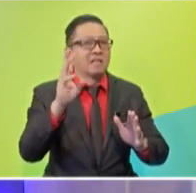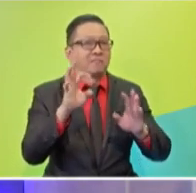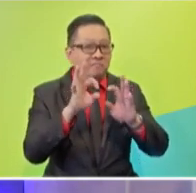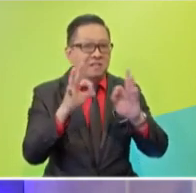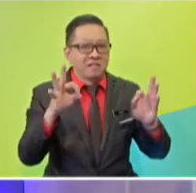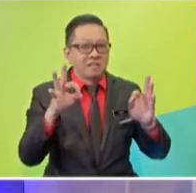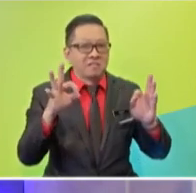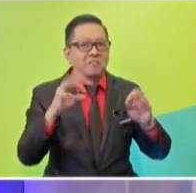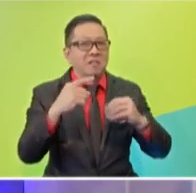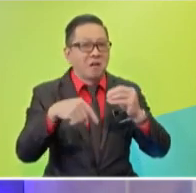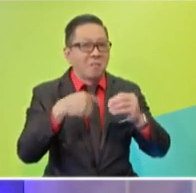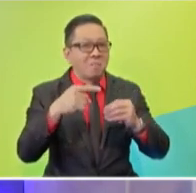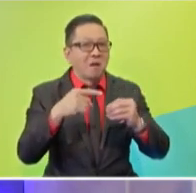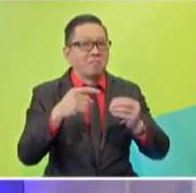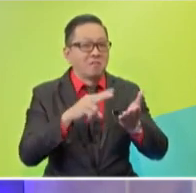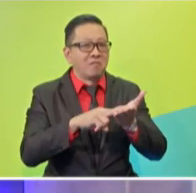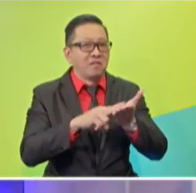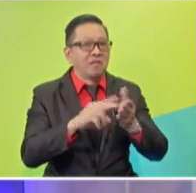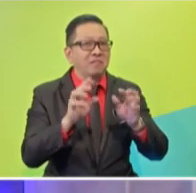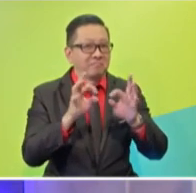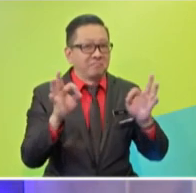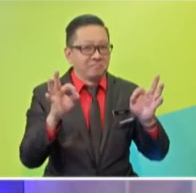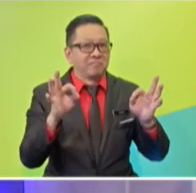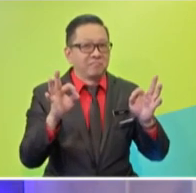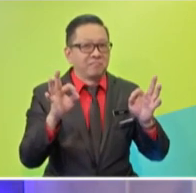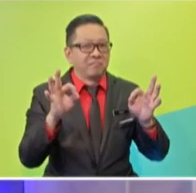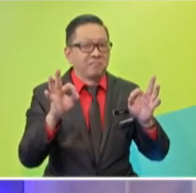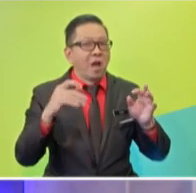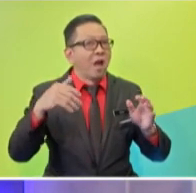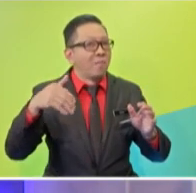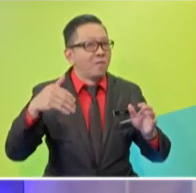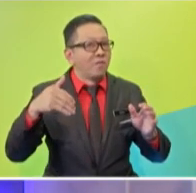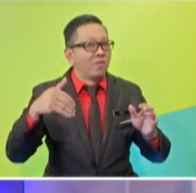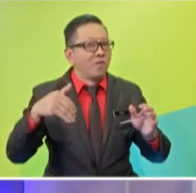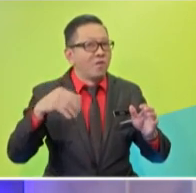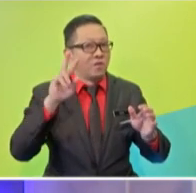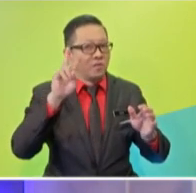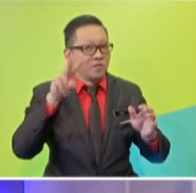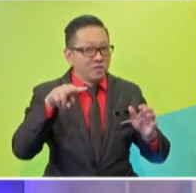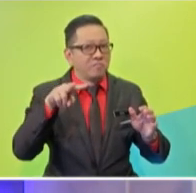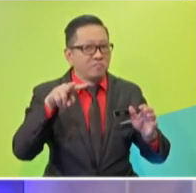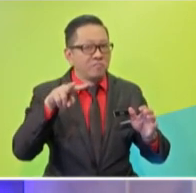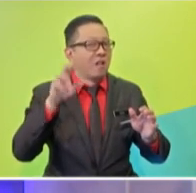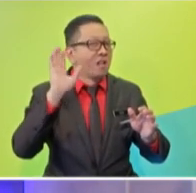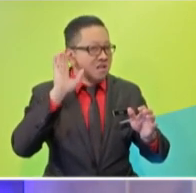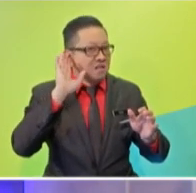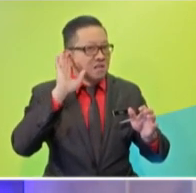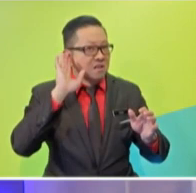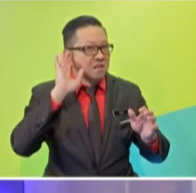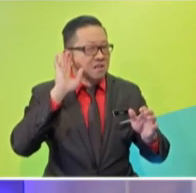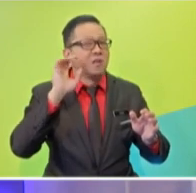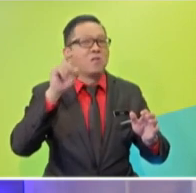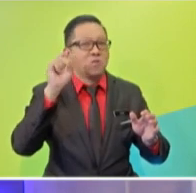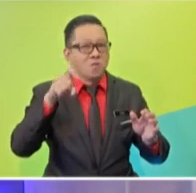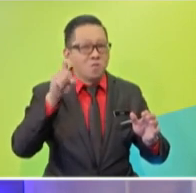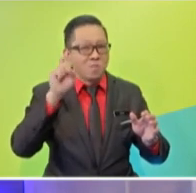So before you do the task, before you listen to the audio, okay, it's always advisable for you